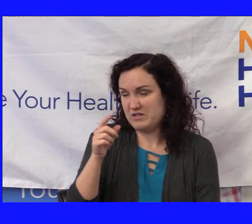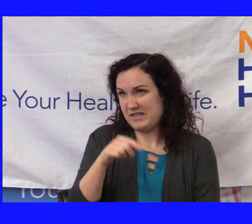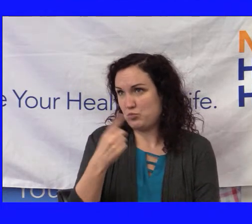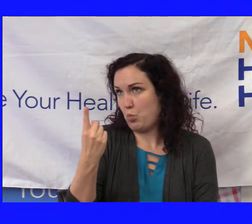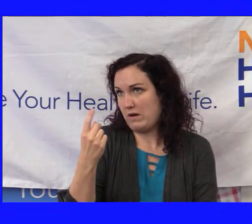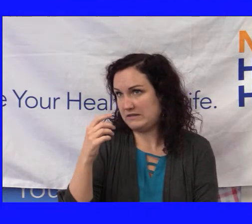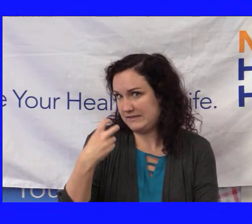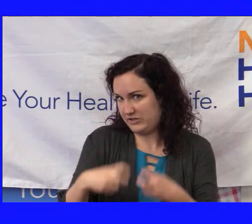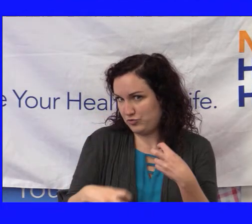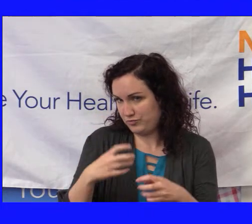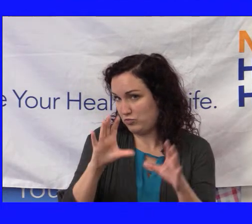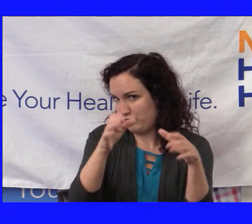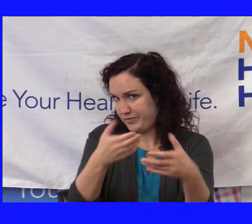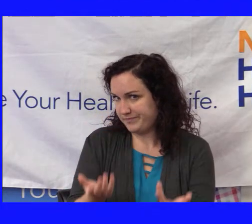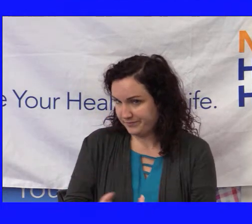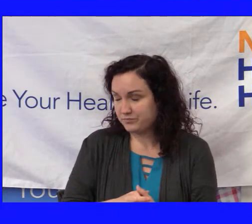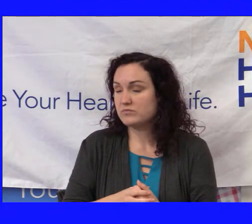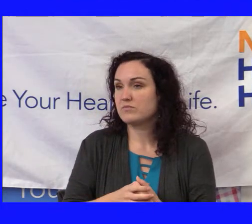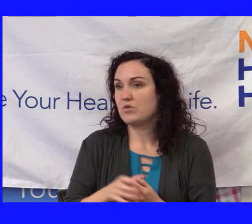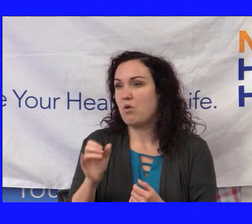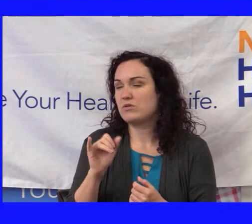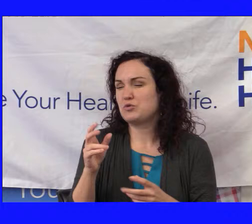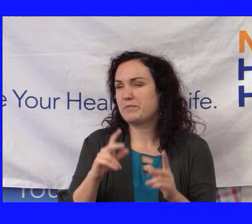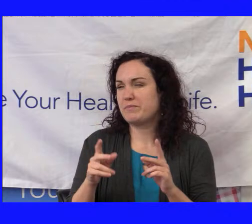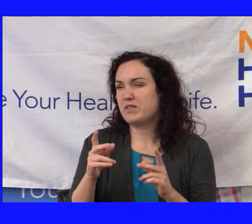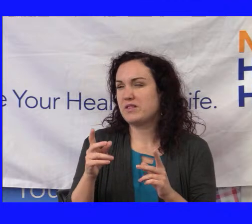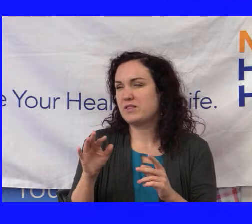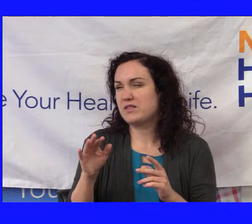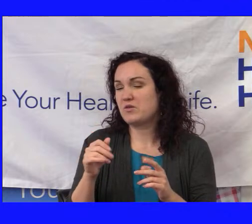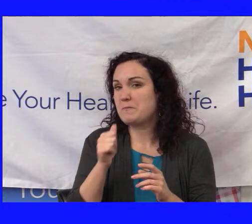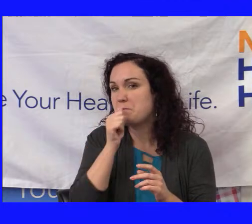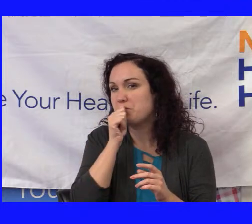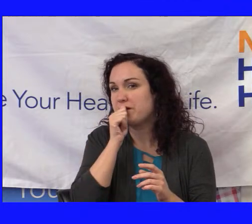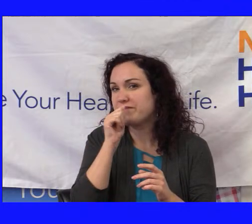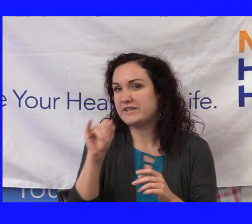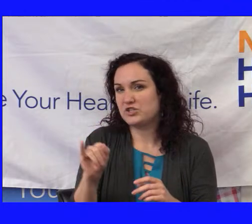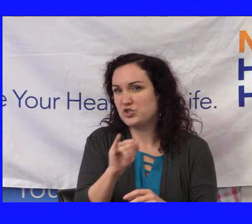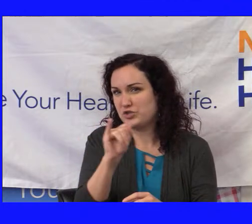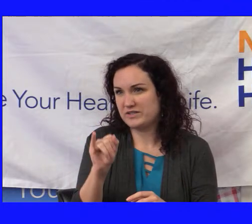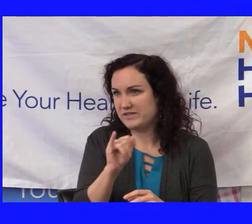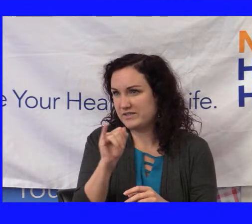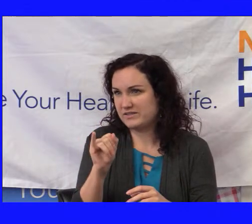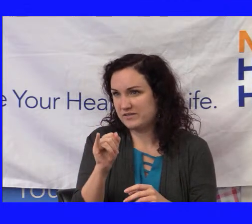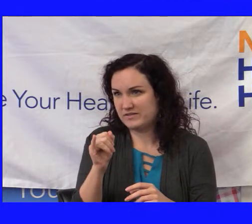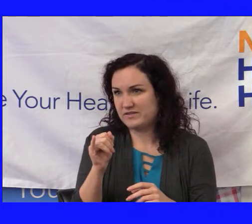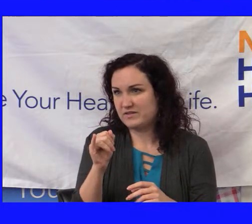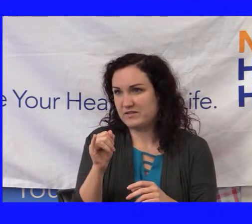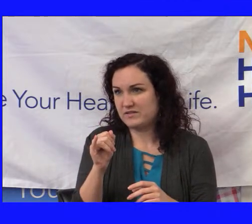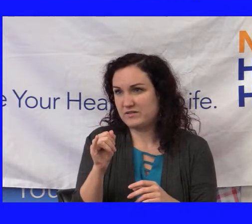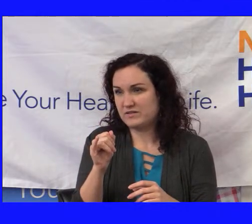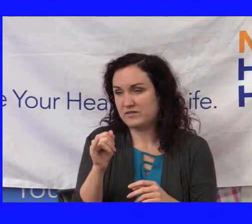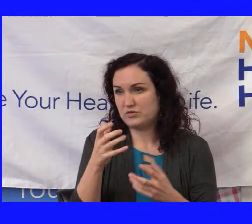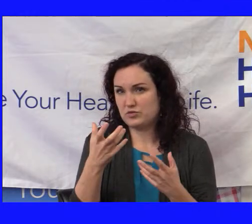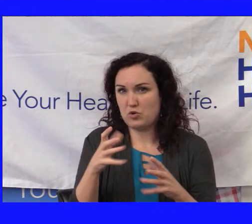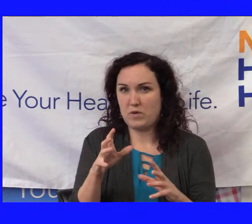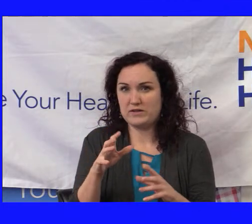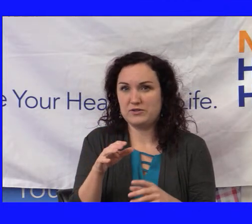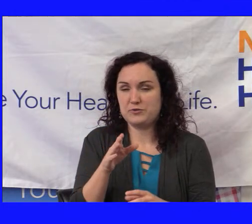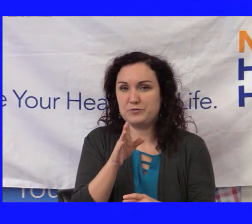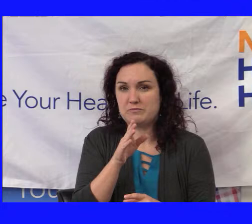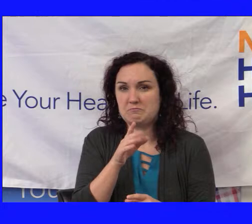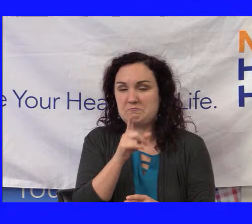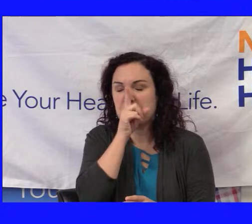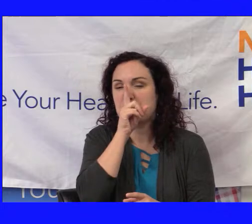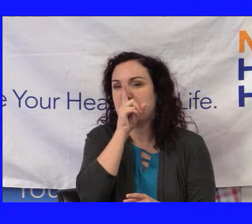be one group. There are also people who have private insurance who, for whatever reason, don't wish to disclose